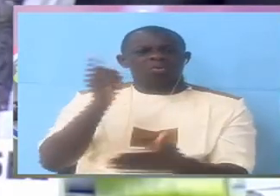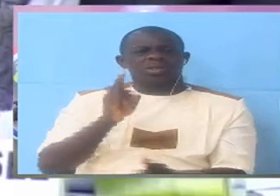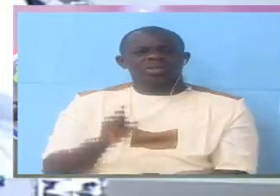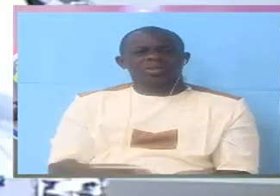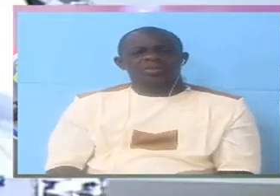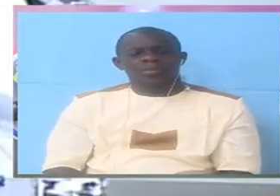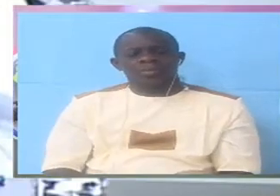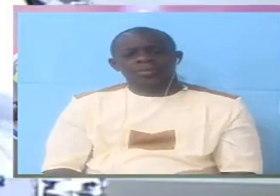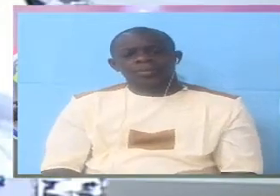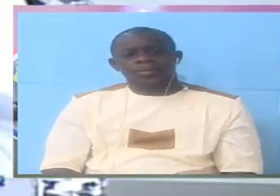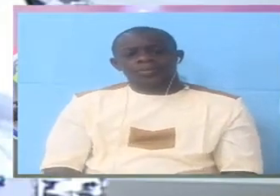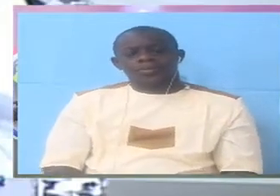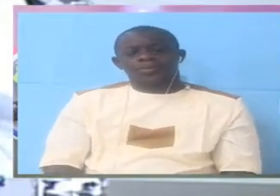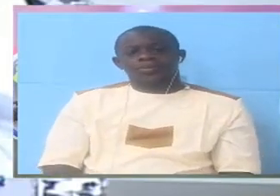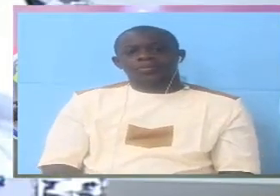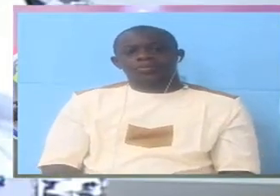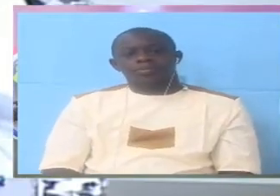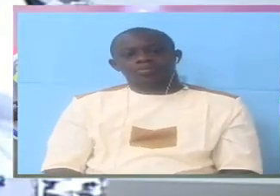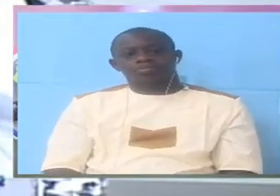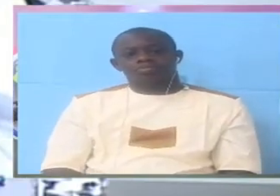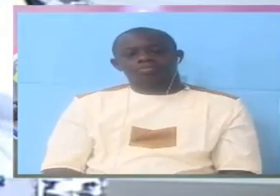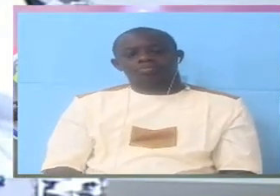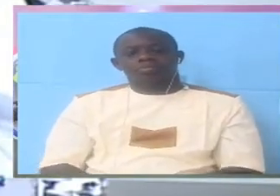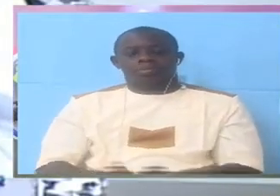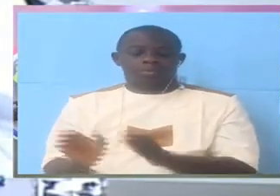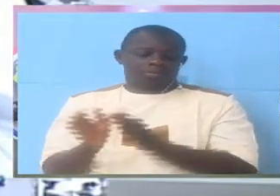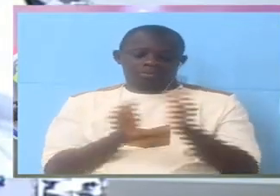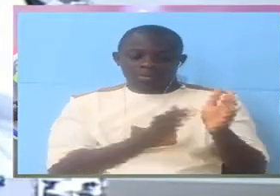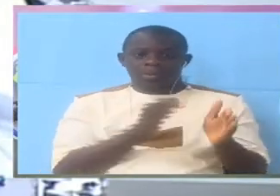Apart from saying no to what the allegations?